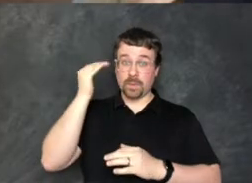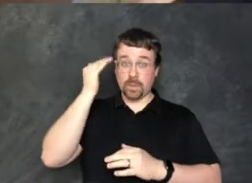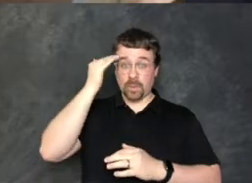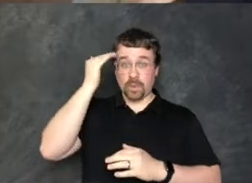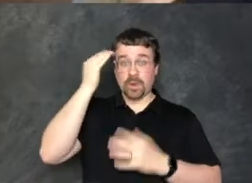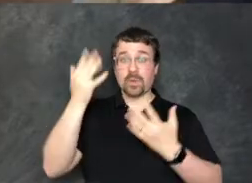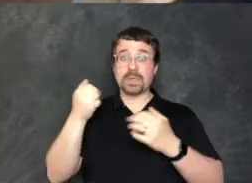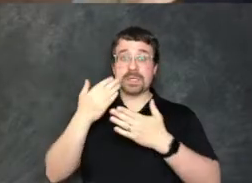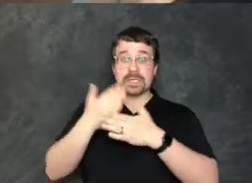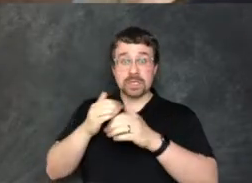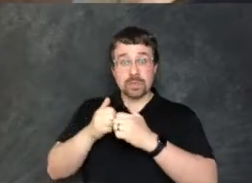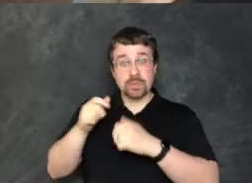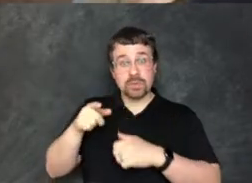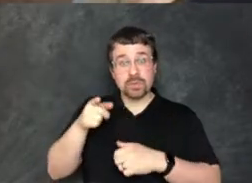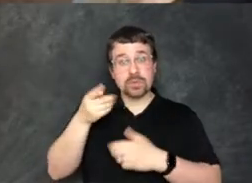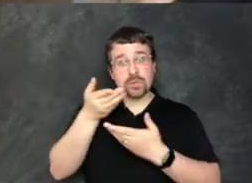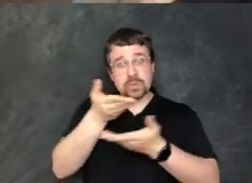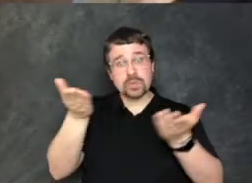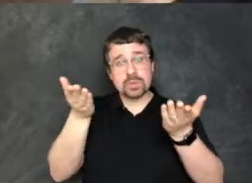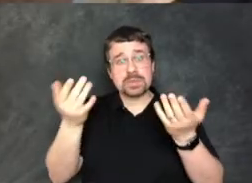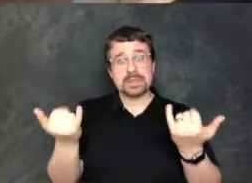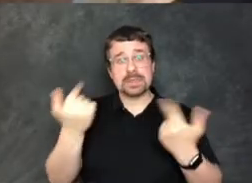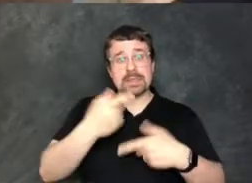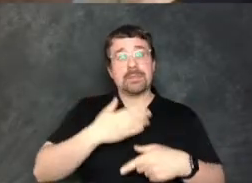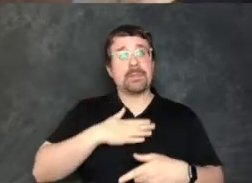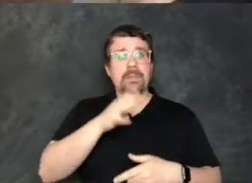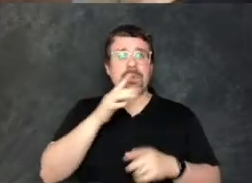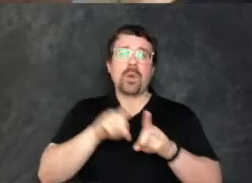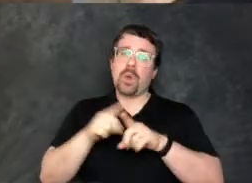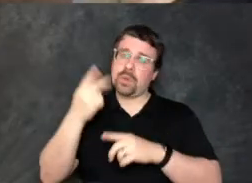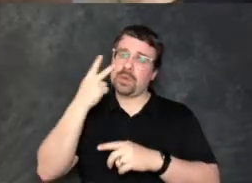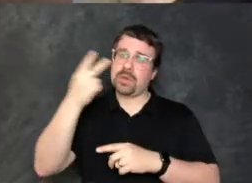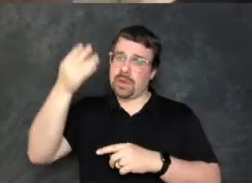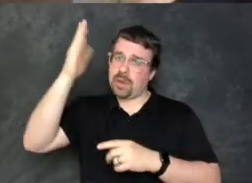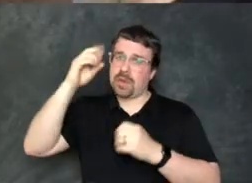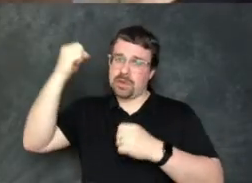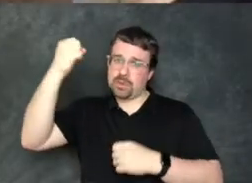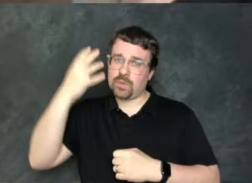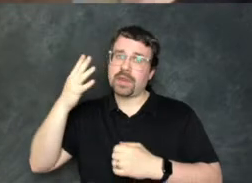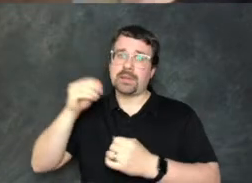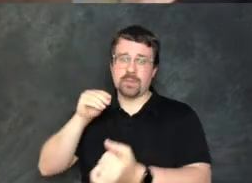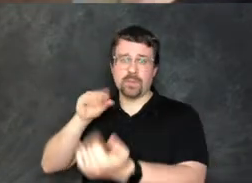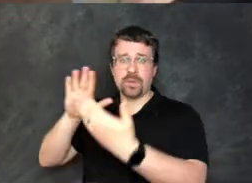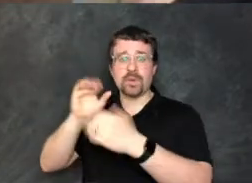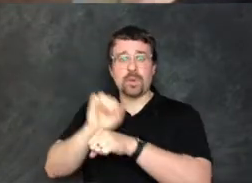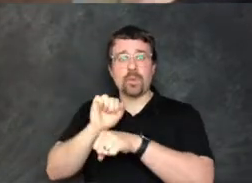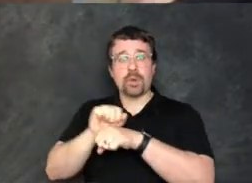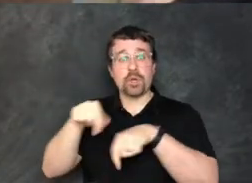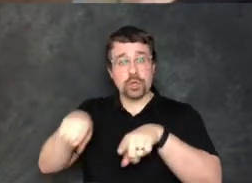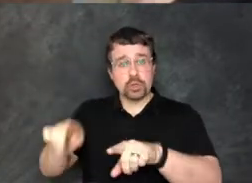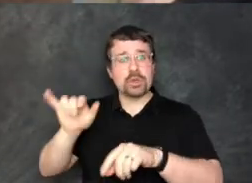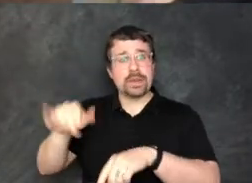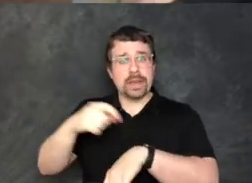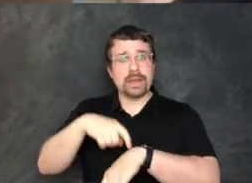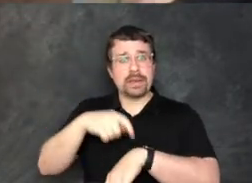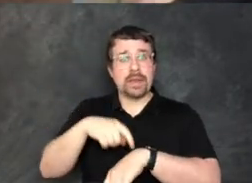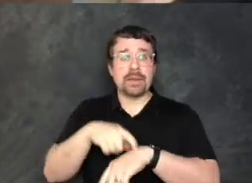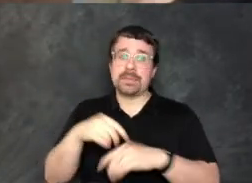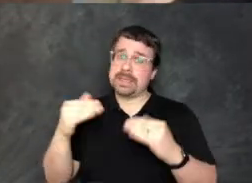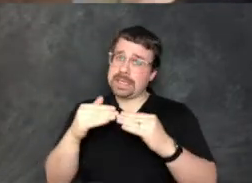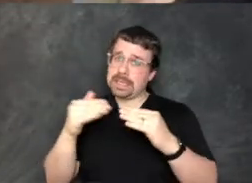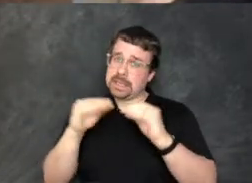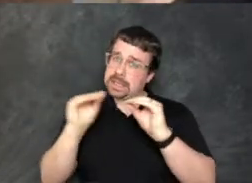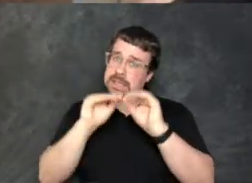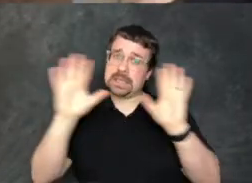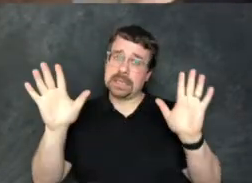I have become aware and want to share with you today that my mother also saw God's grace and presence at work